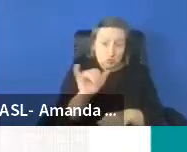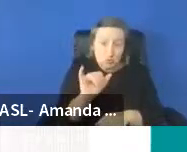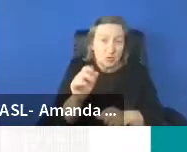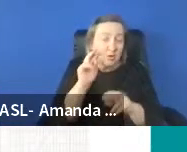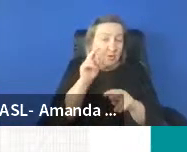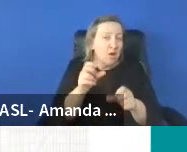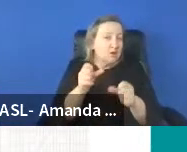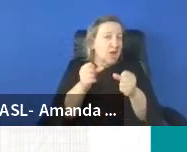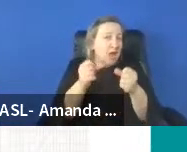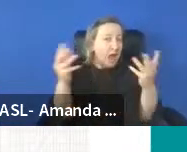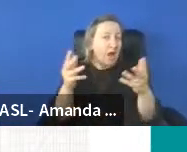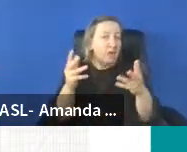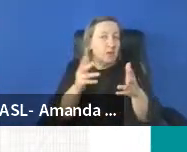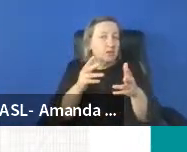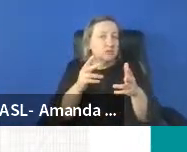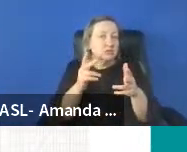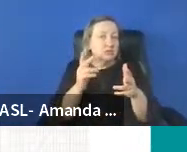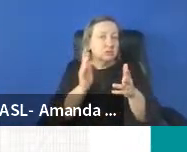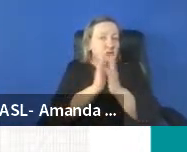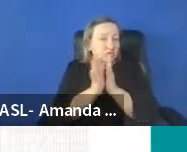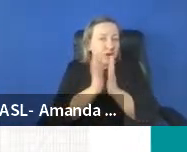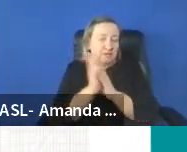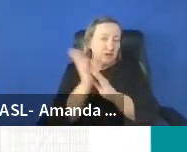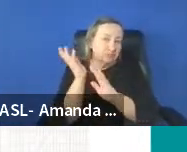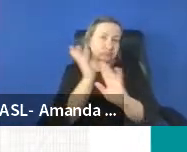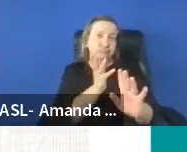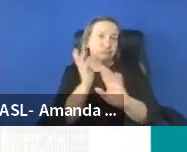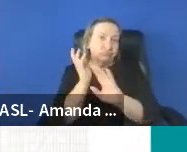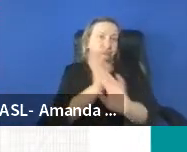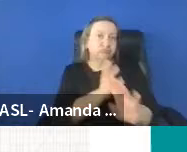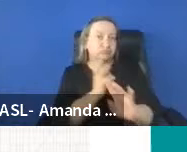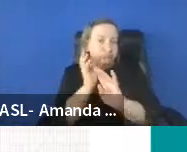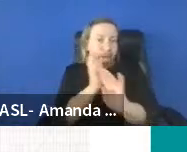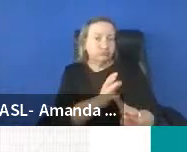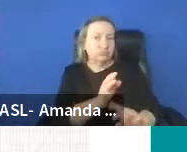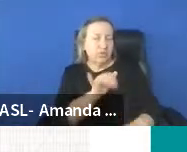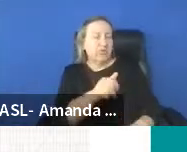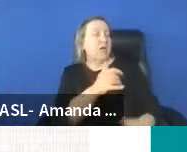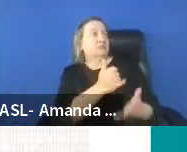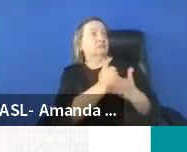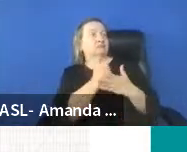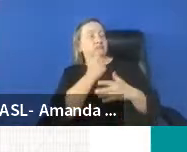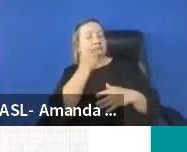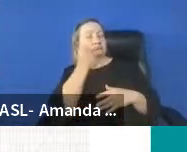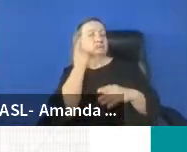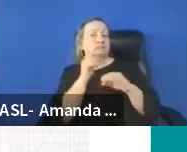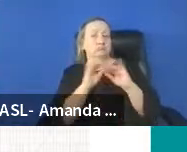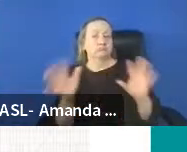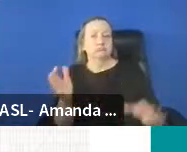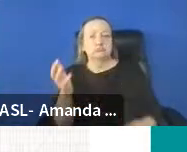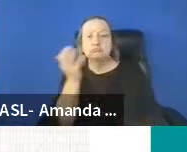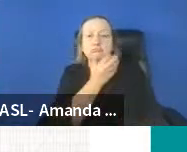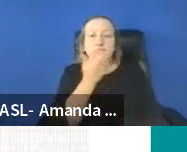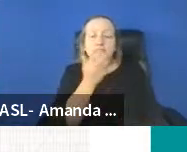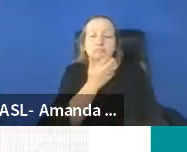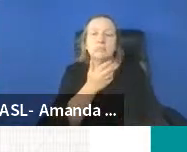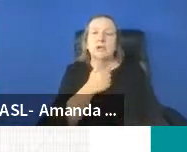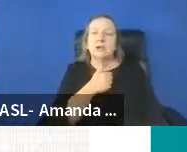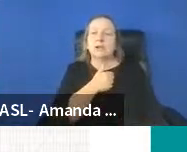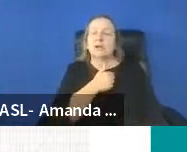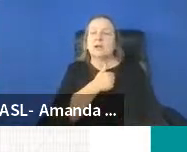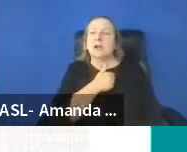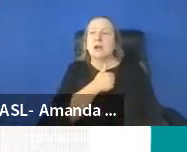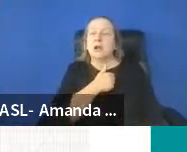plow through there, it just, for me, it just made all the difference in the world. And I just came away from that with